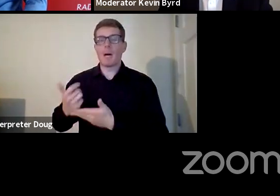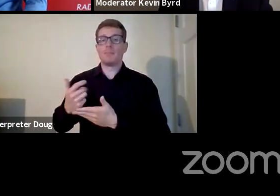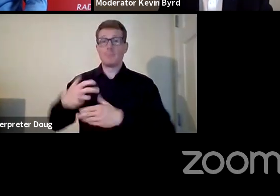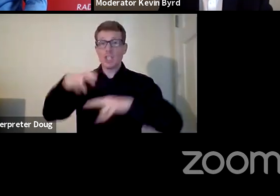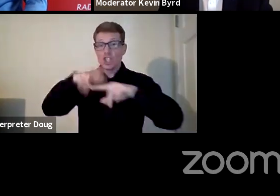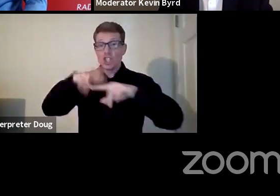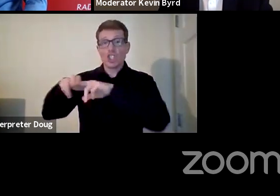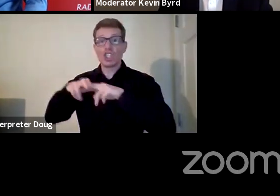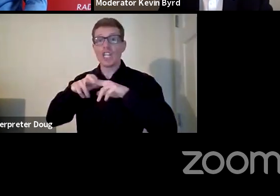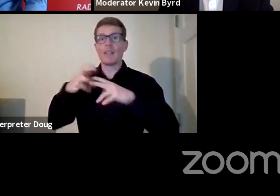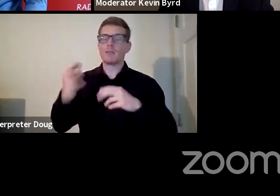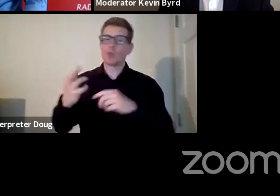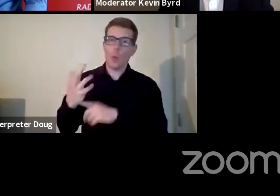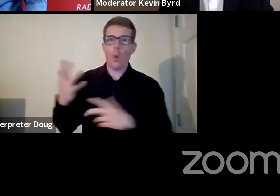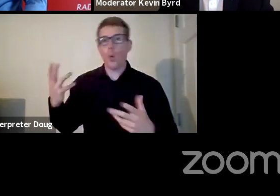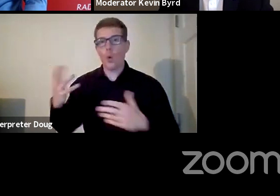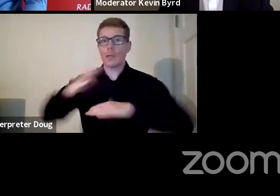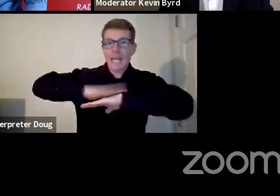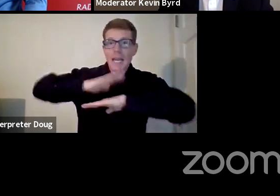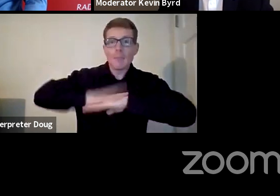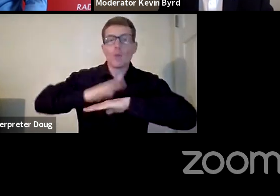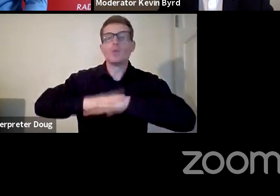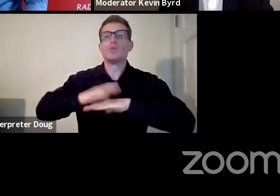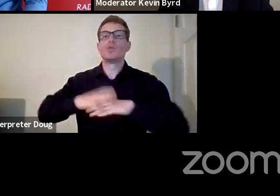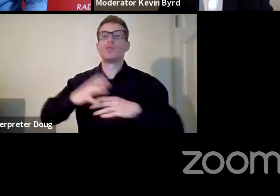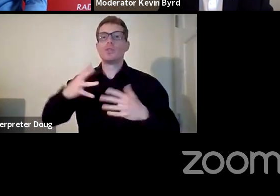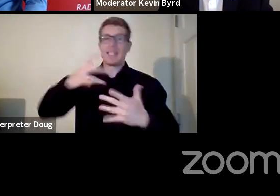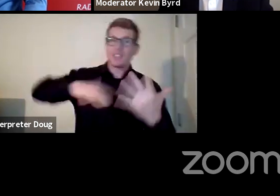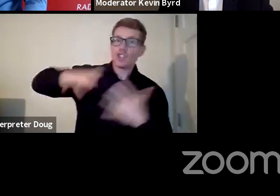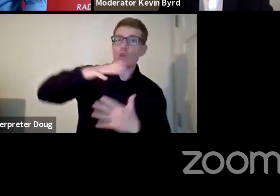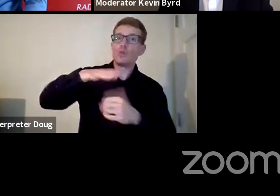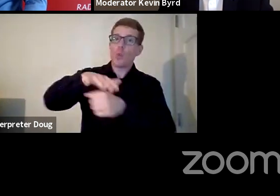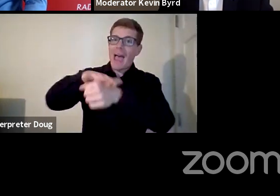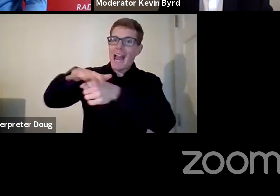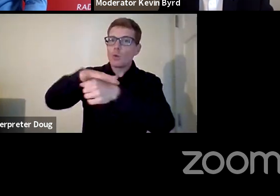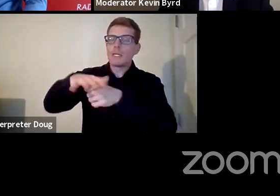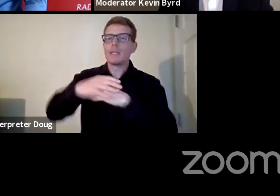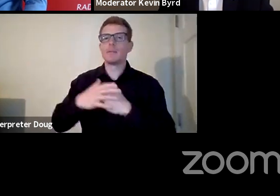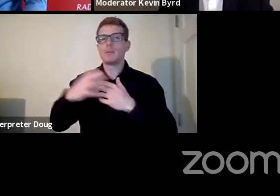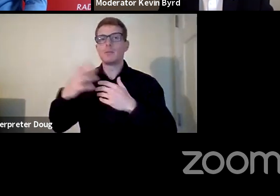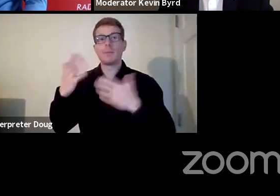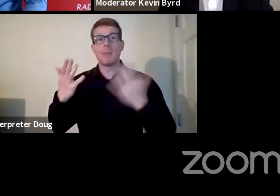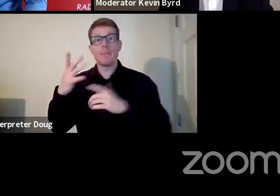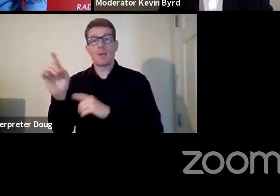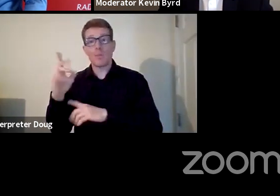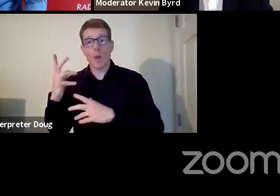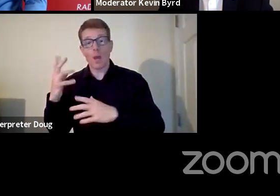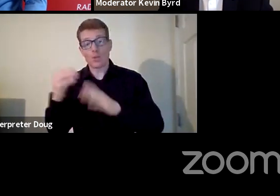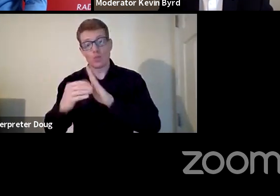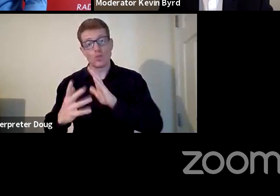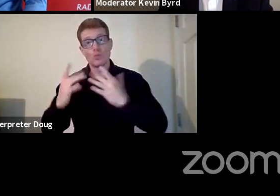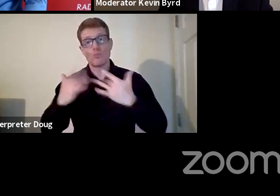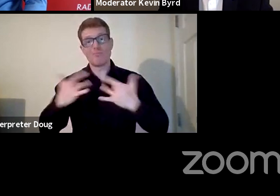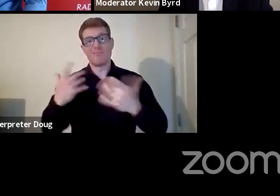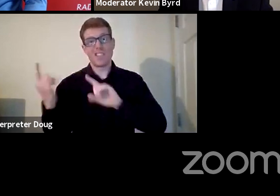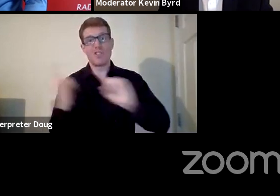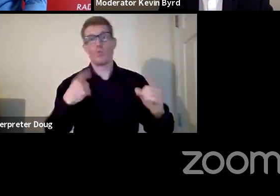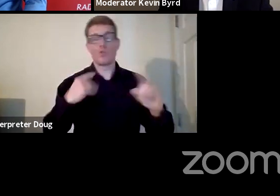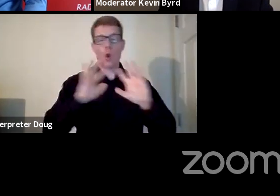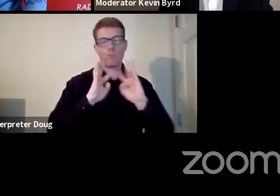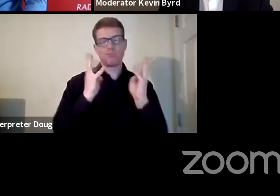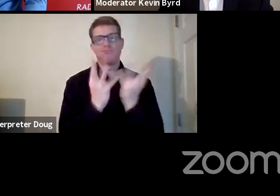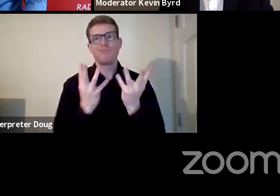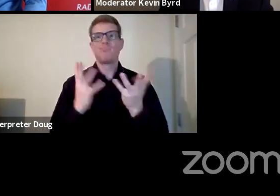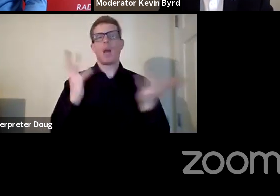to congregate or people are apt to congregate, you know, the wellness shields, having